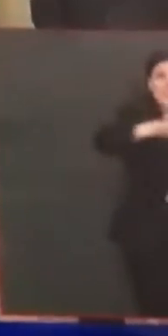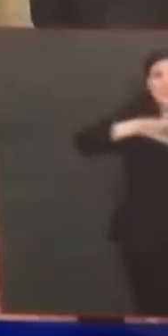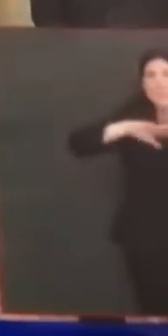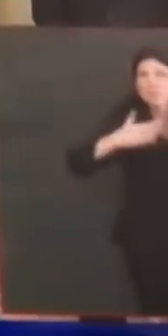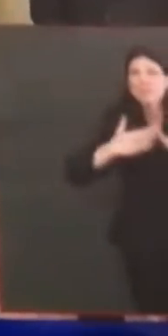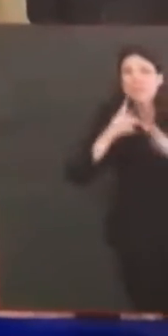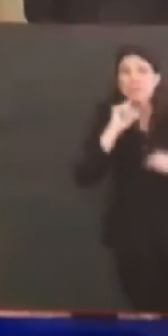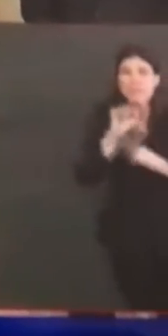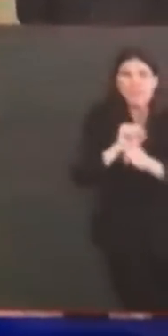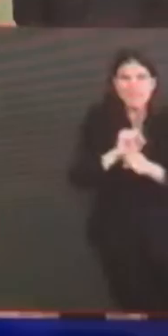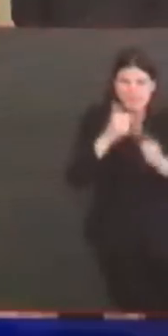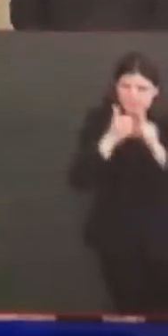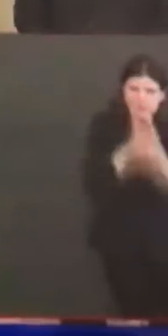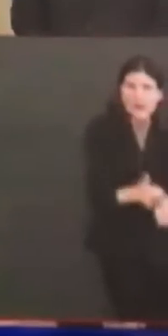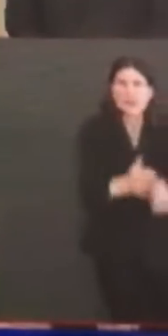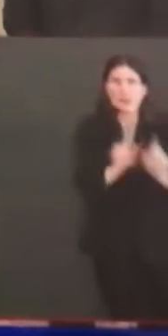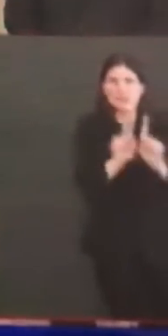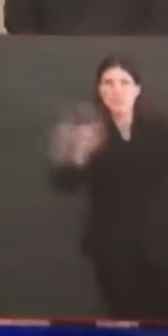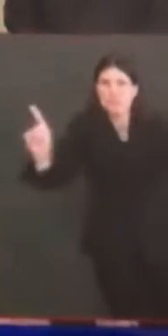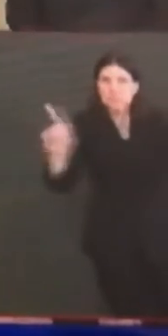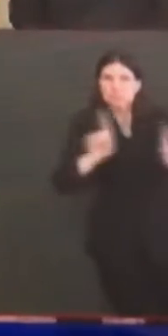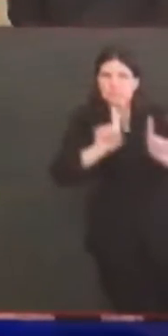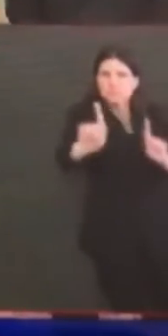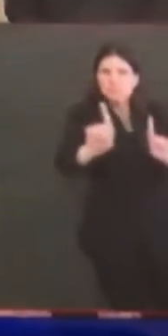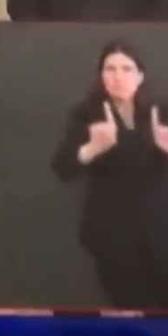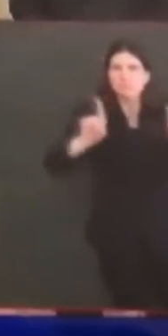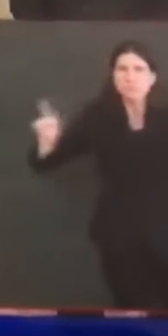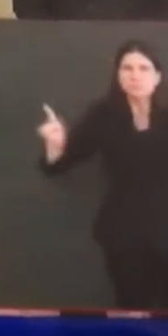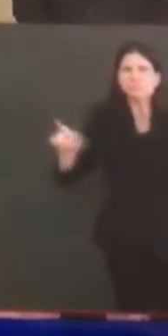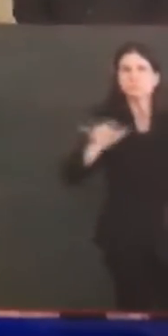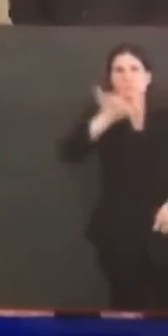how much each and every one of us does what we're told right now.